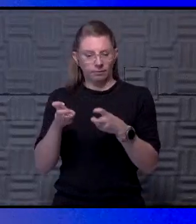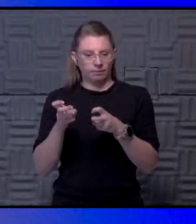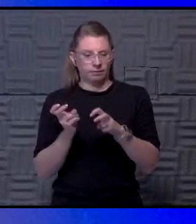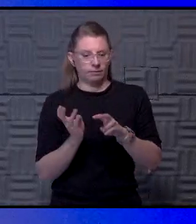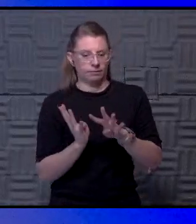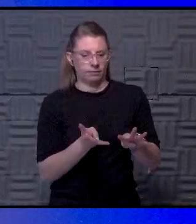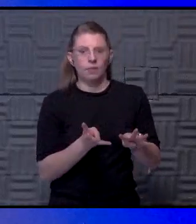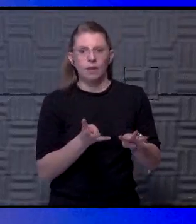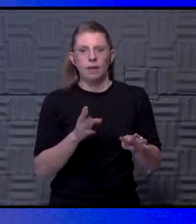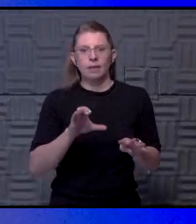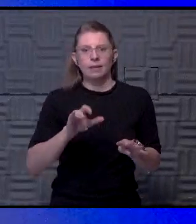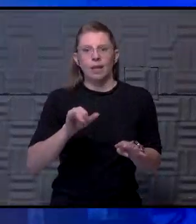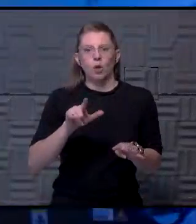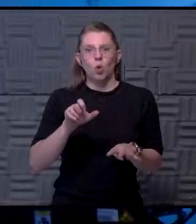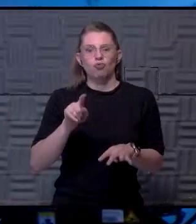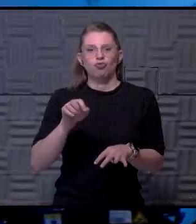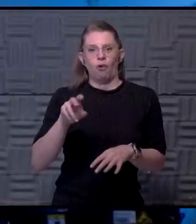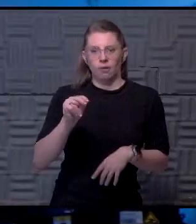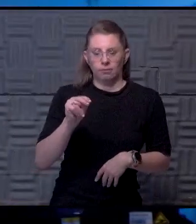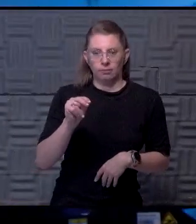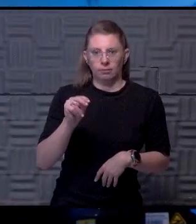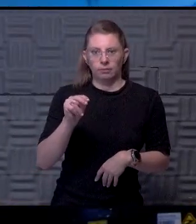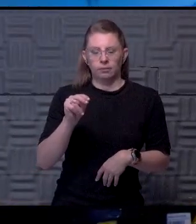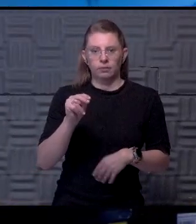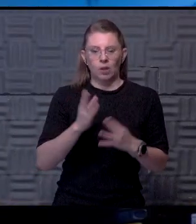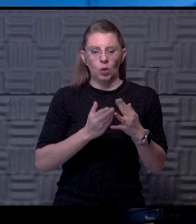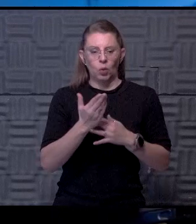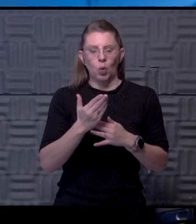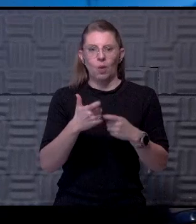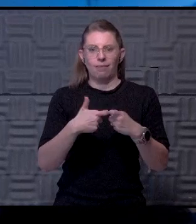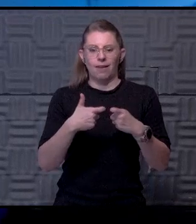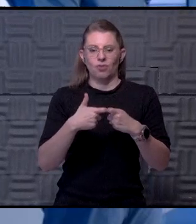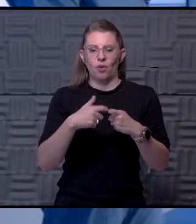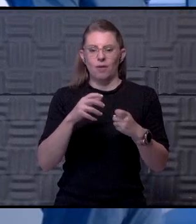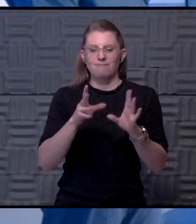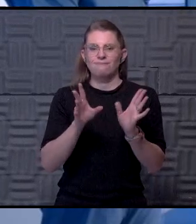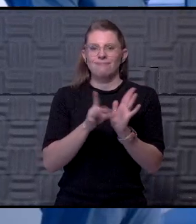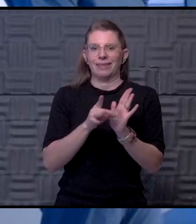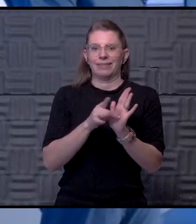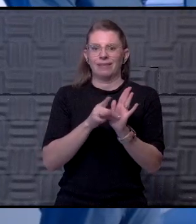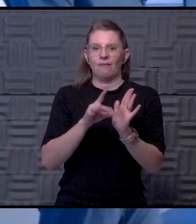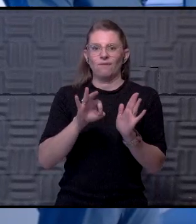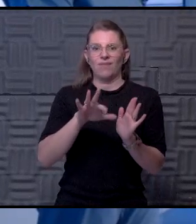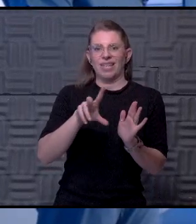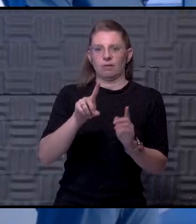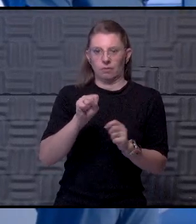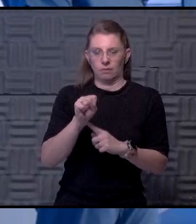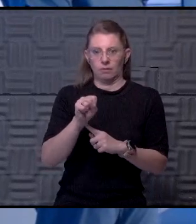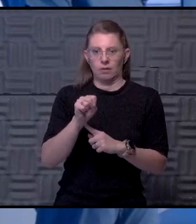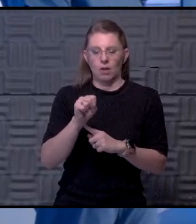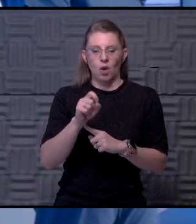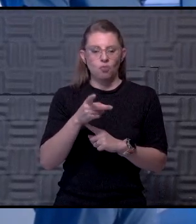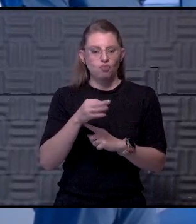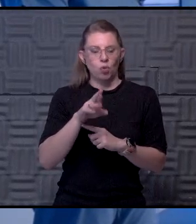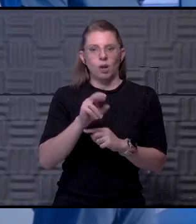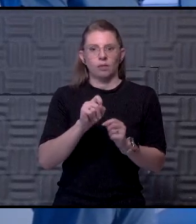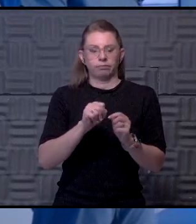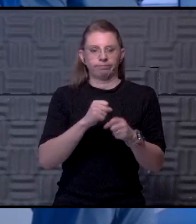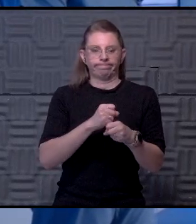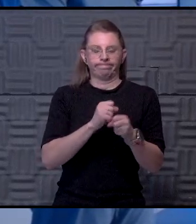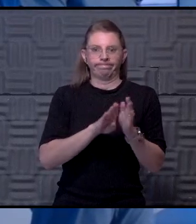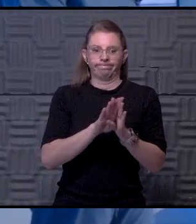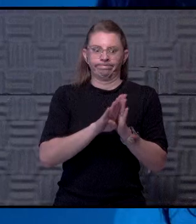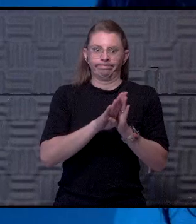cyclotron. And through electromagnetic fields, those protons are energized and are